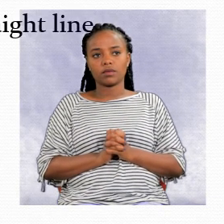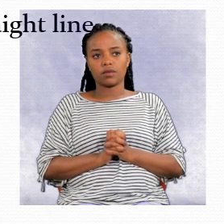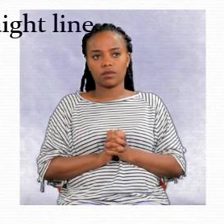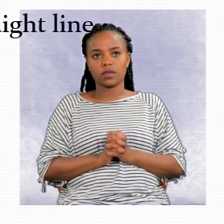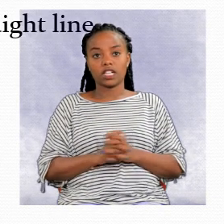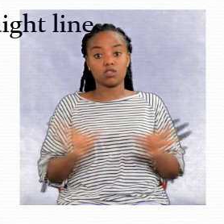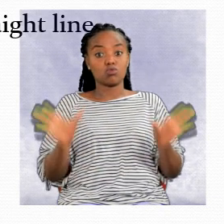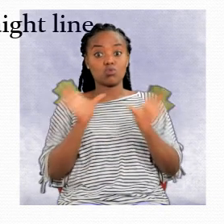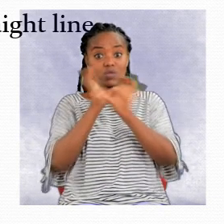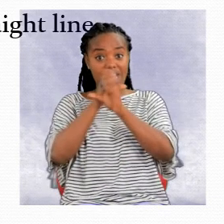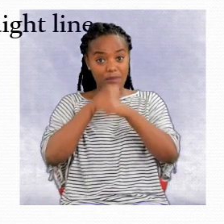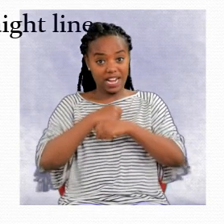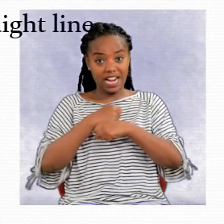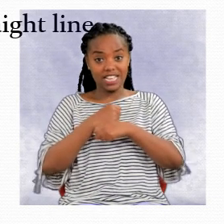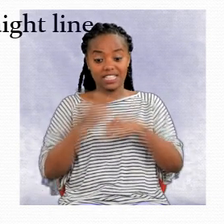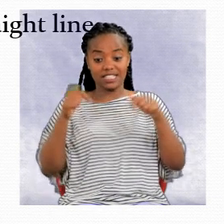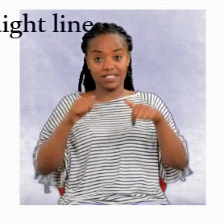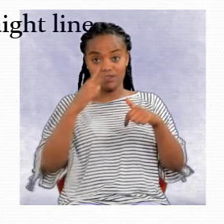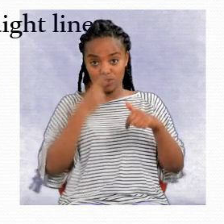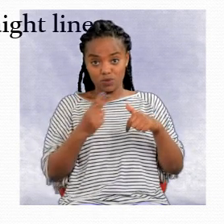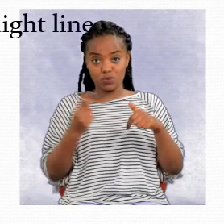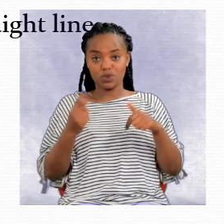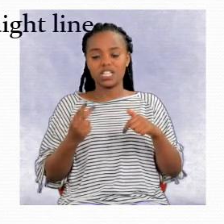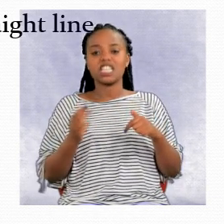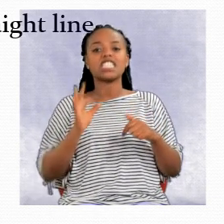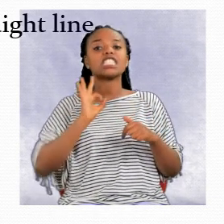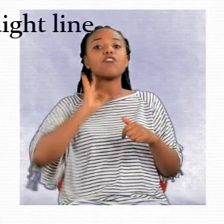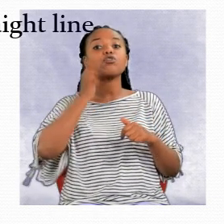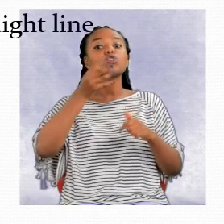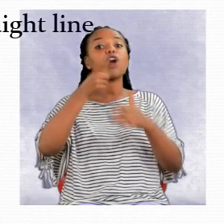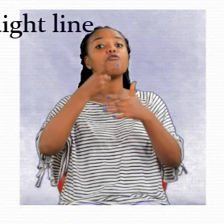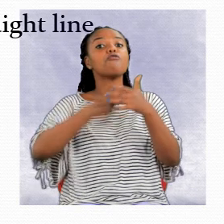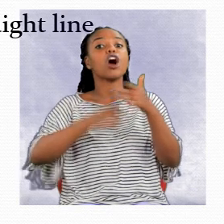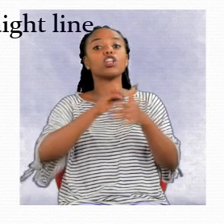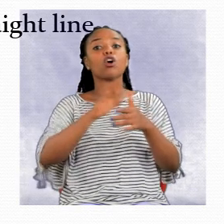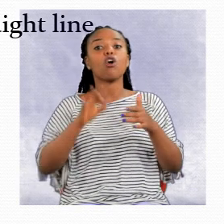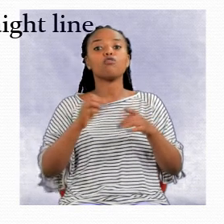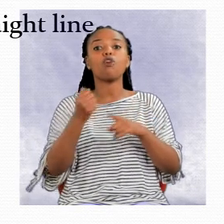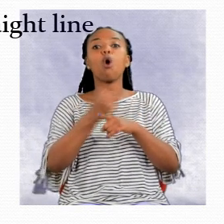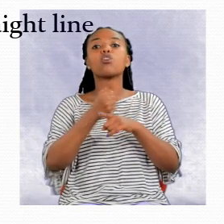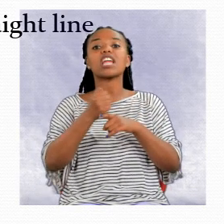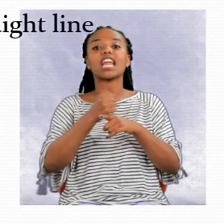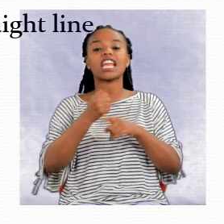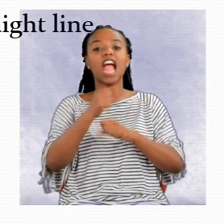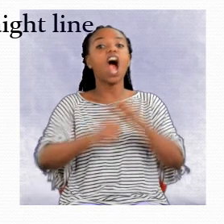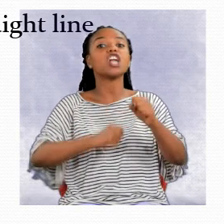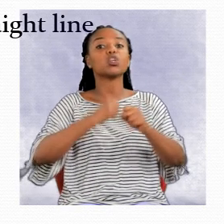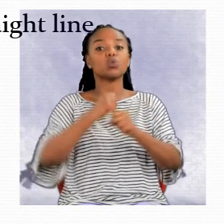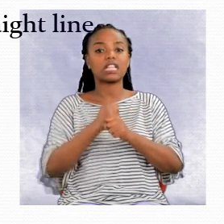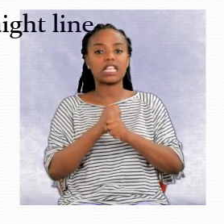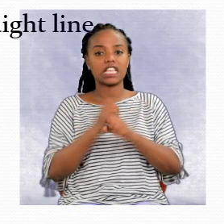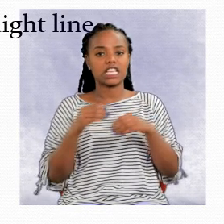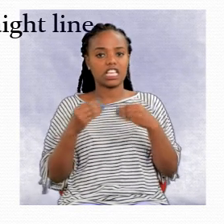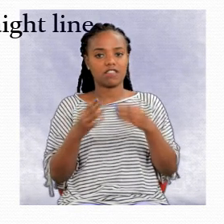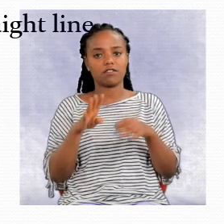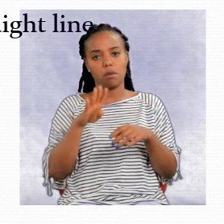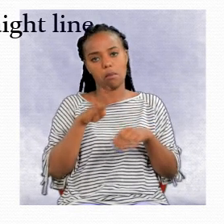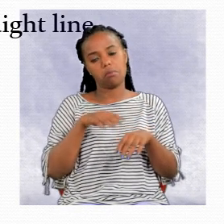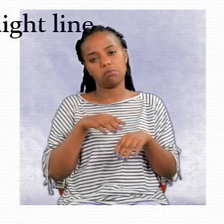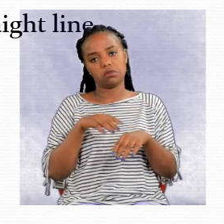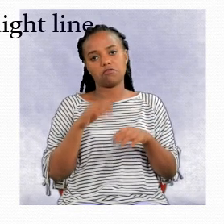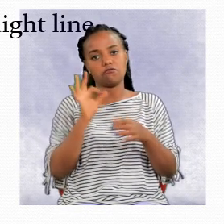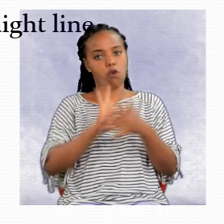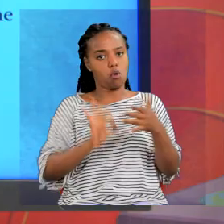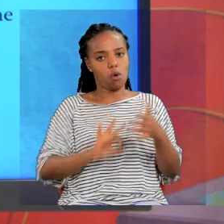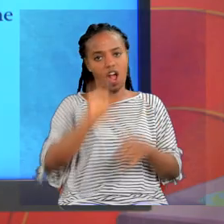To summarize what we have seen today, the future value of ordinary annuity is given by this formula.